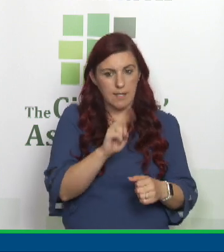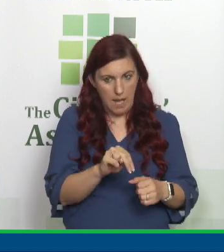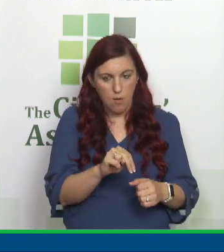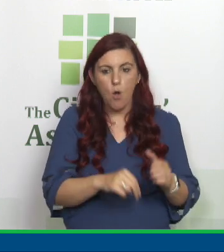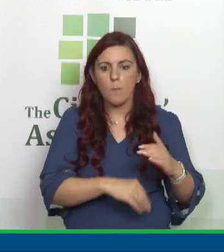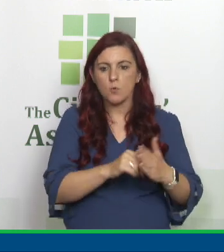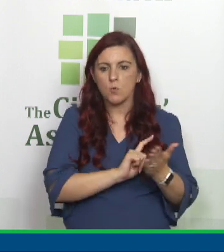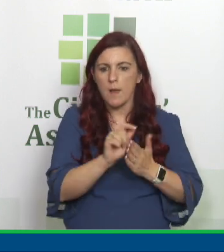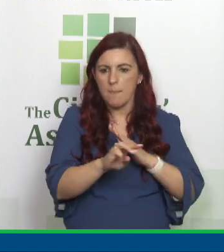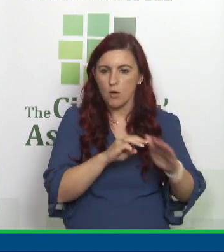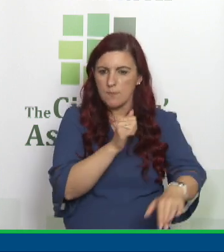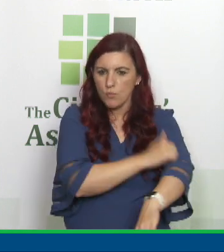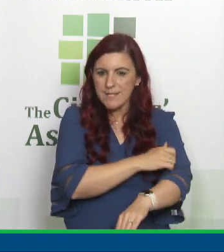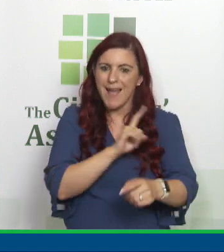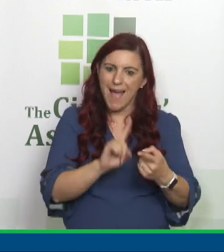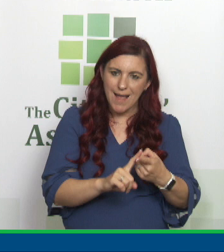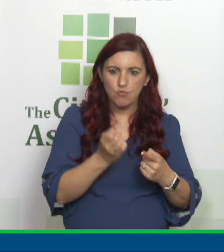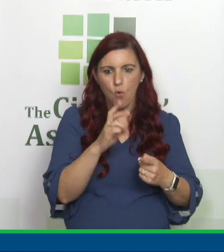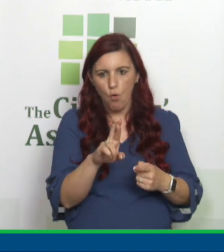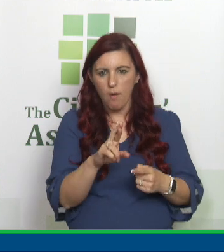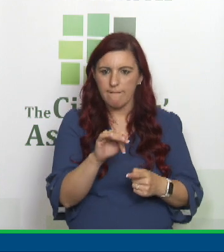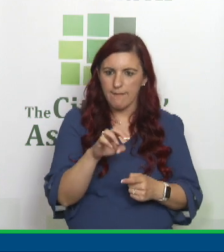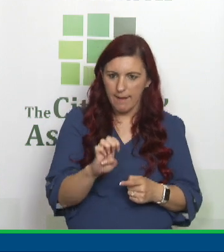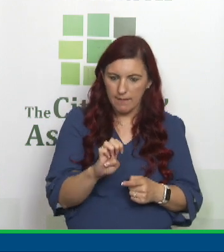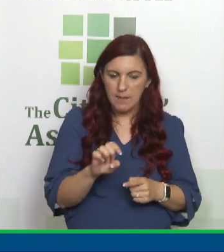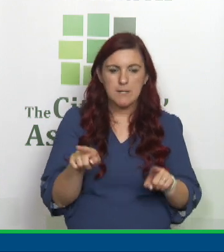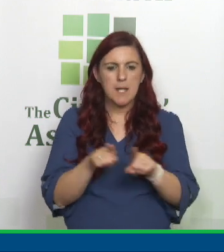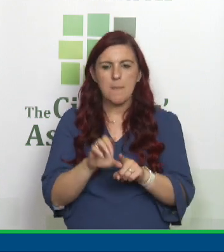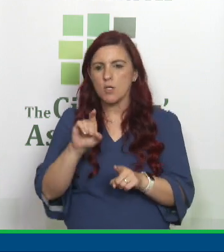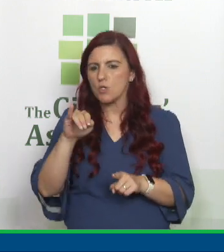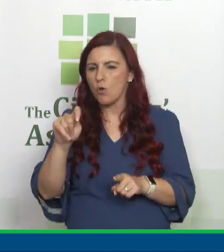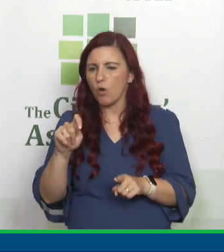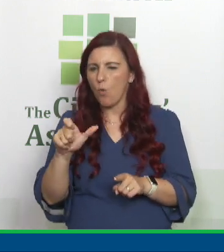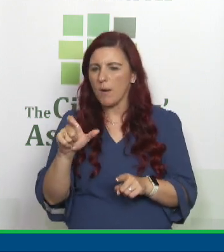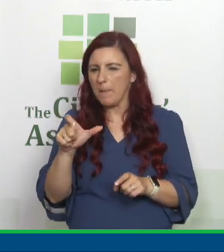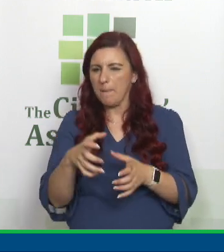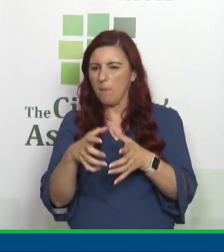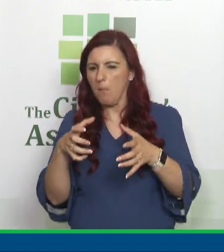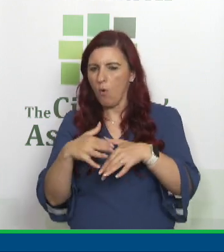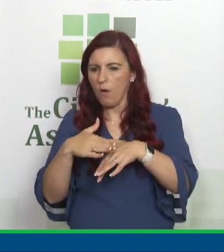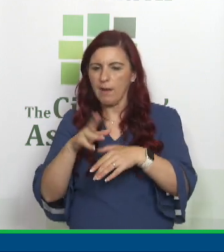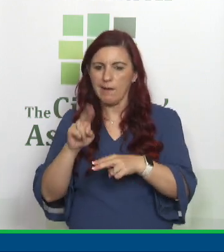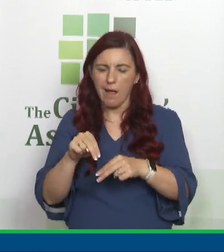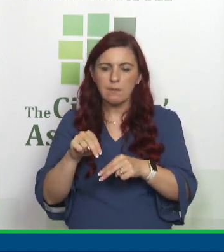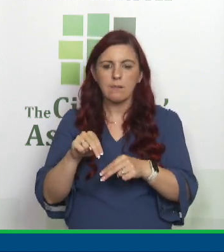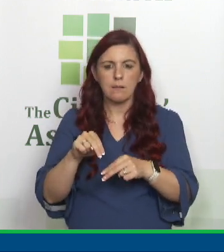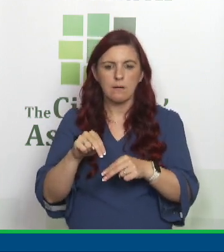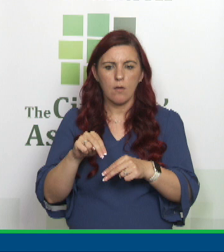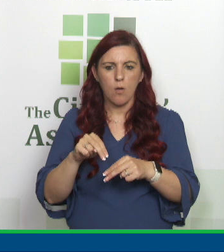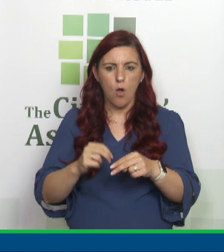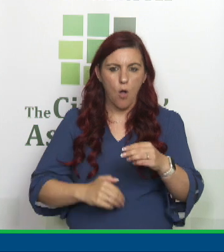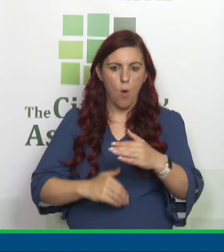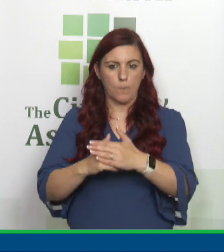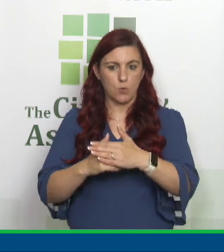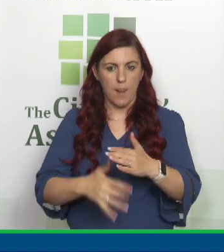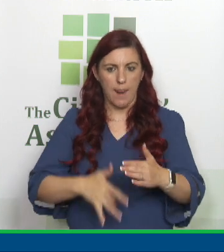12 months and or a fine. Similarly, in the circuit court for larger amounts, you can receive a term of imprisonment up to life